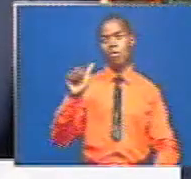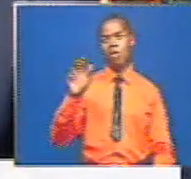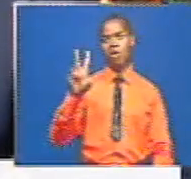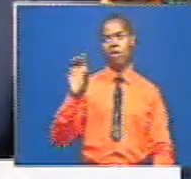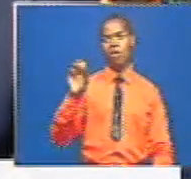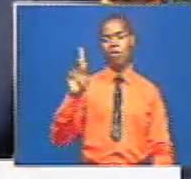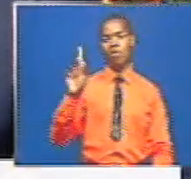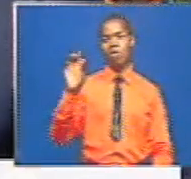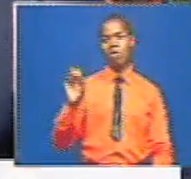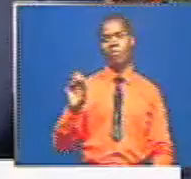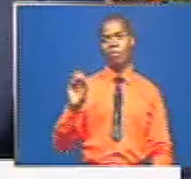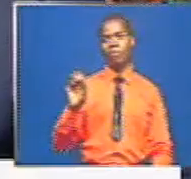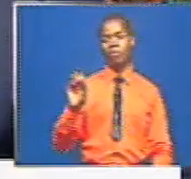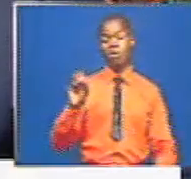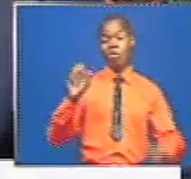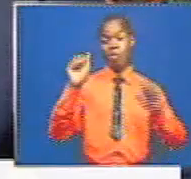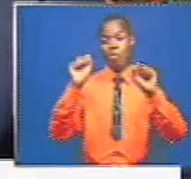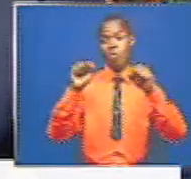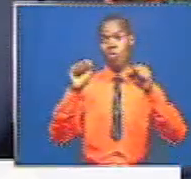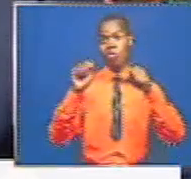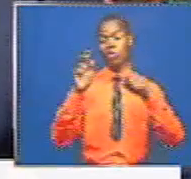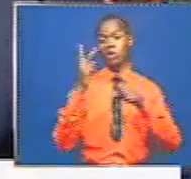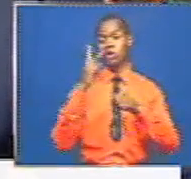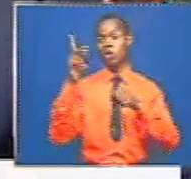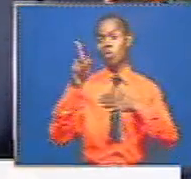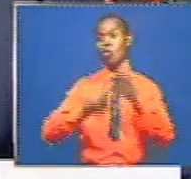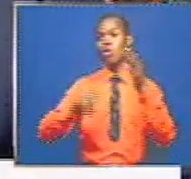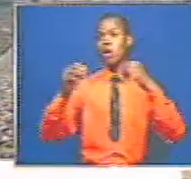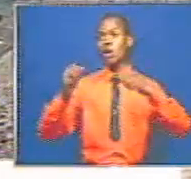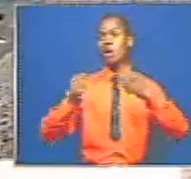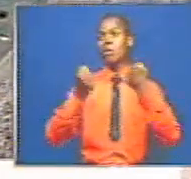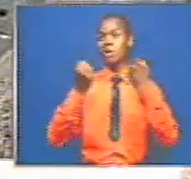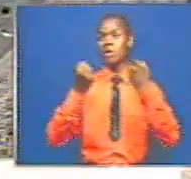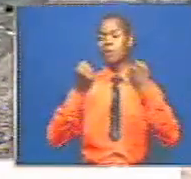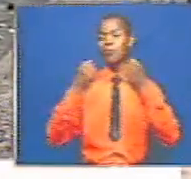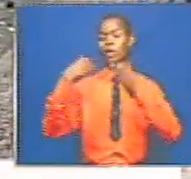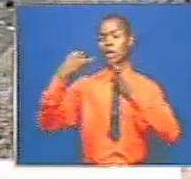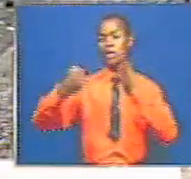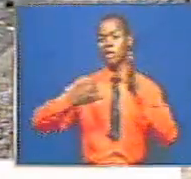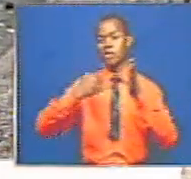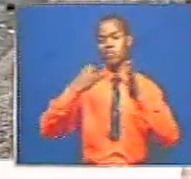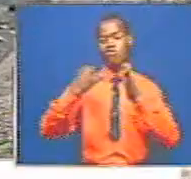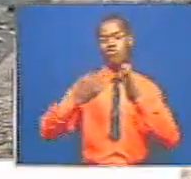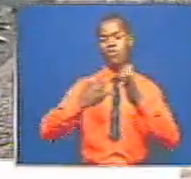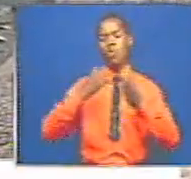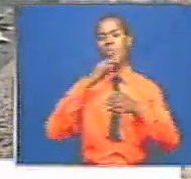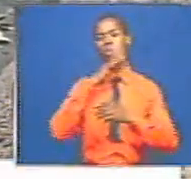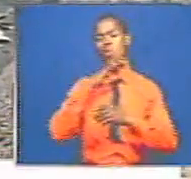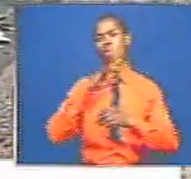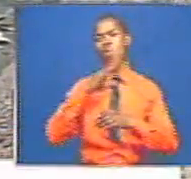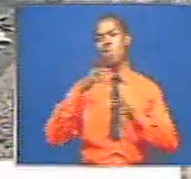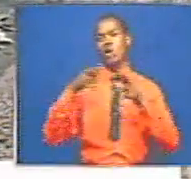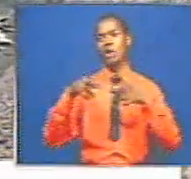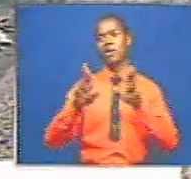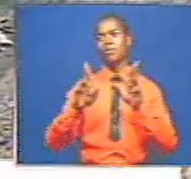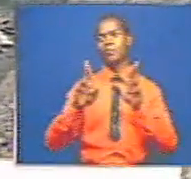last 2 weeks. You see what is happening there. Industries, they are discharging directly to the rivers.